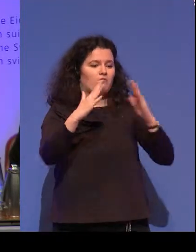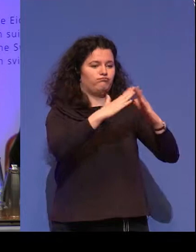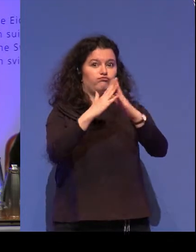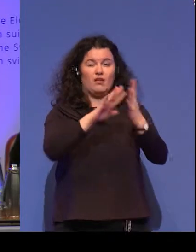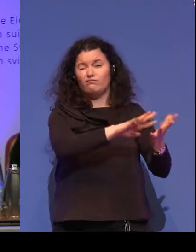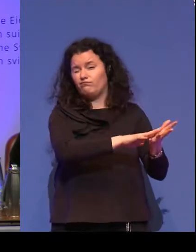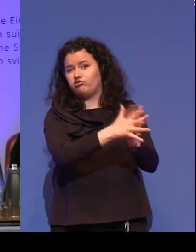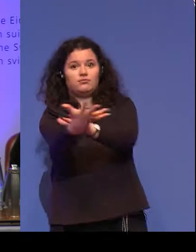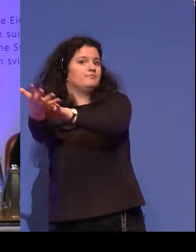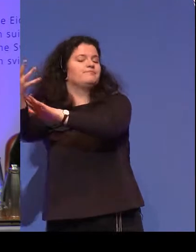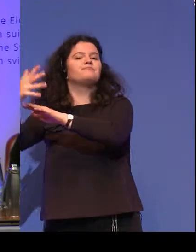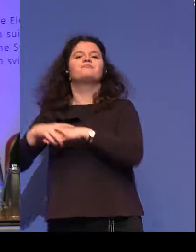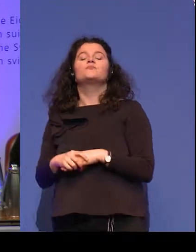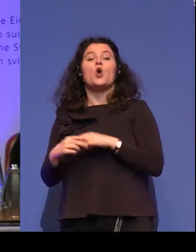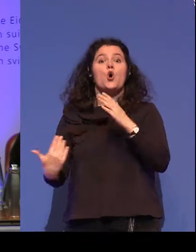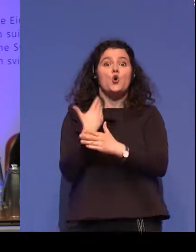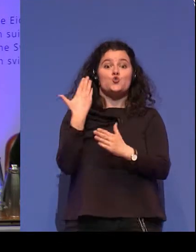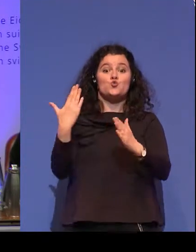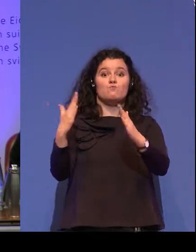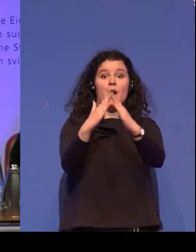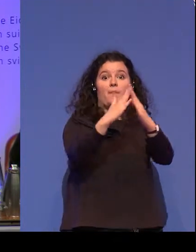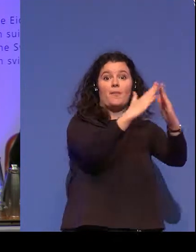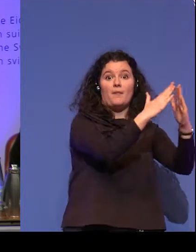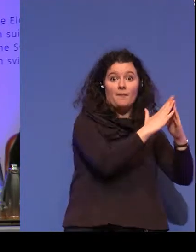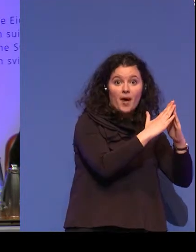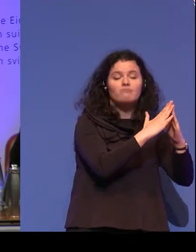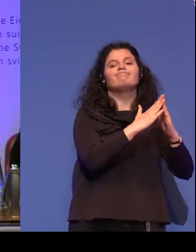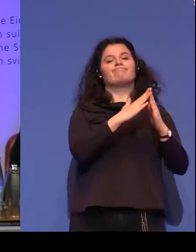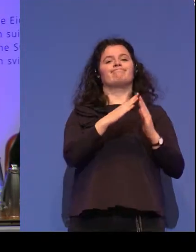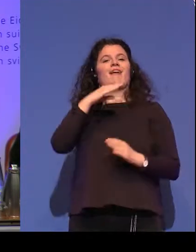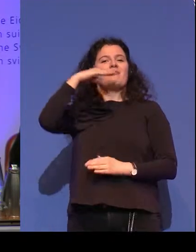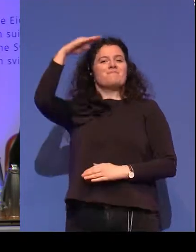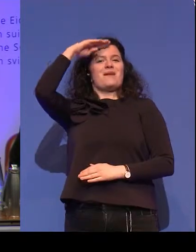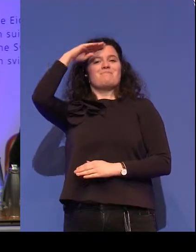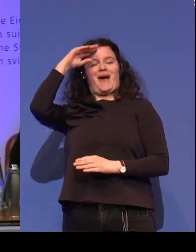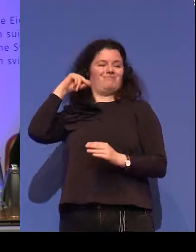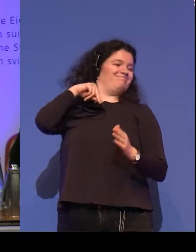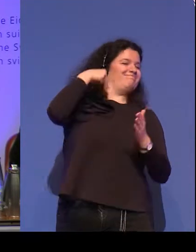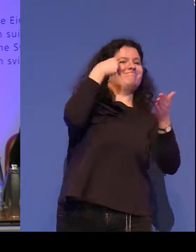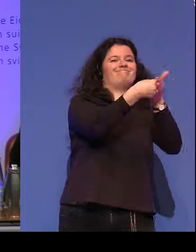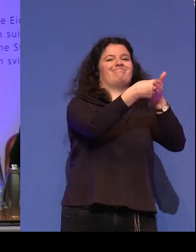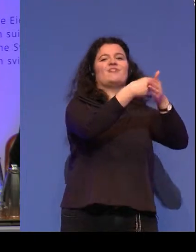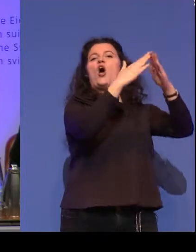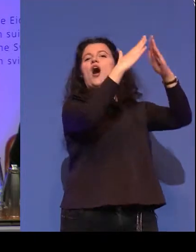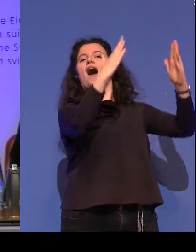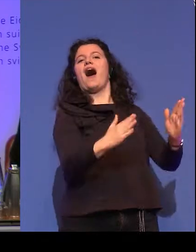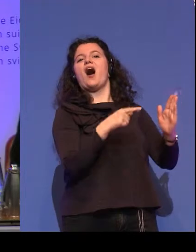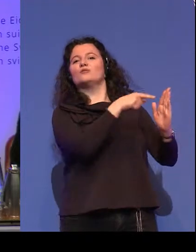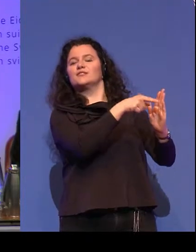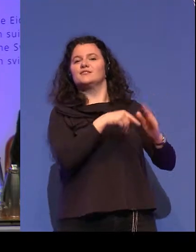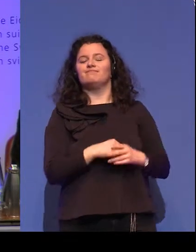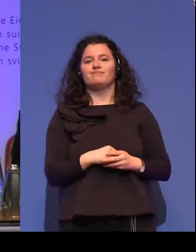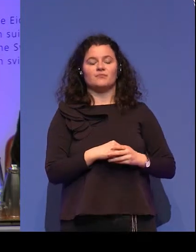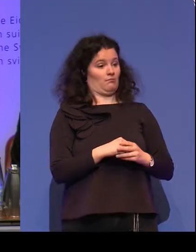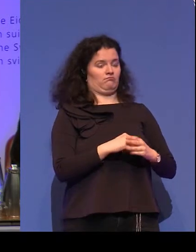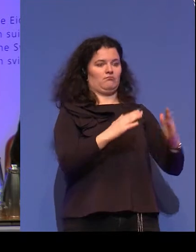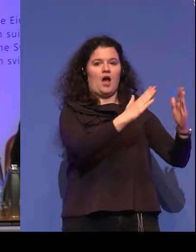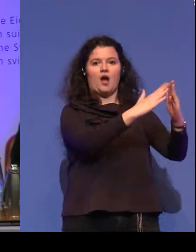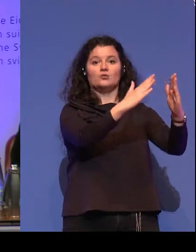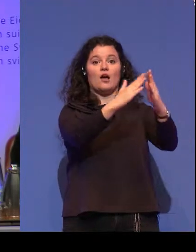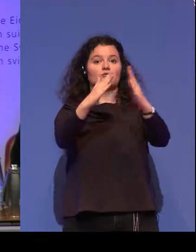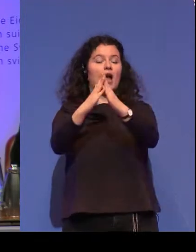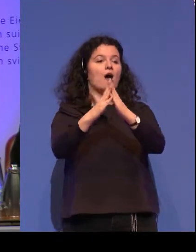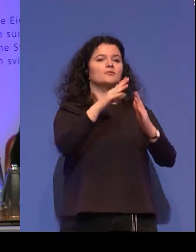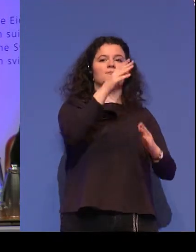registered as homeowners instead of women. And when the databases were then linked to housing reconstruction cash support